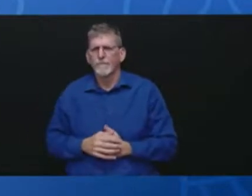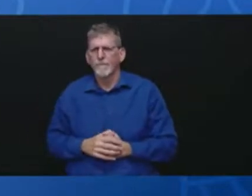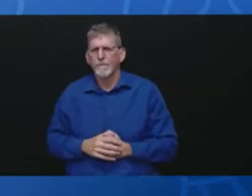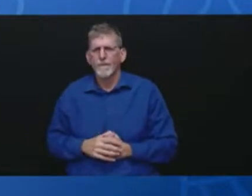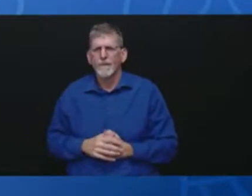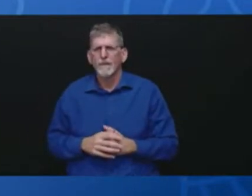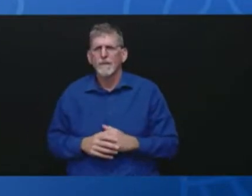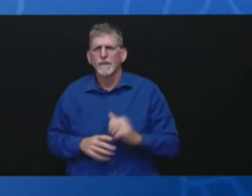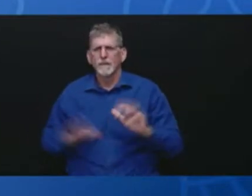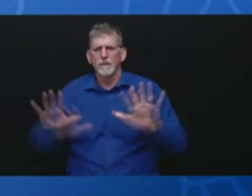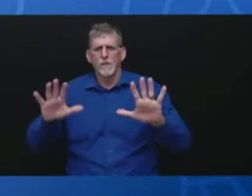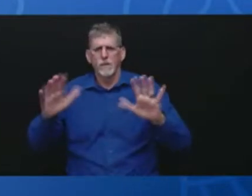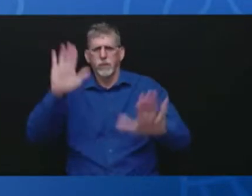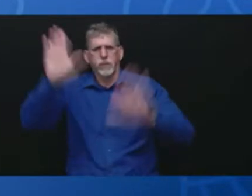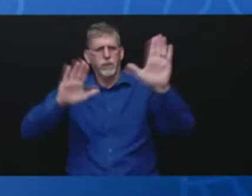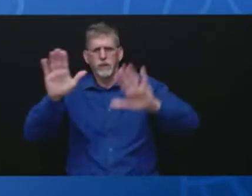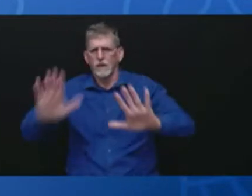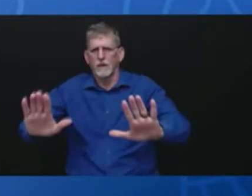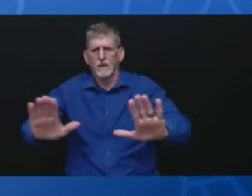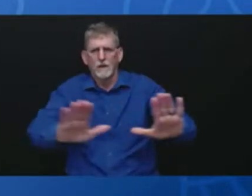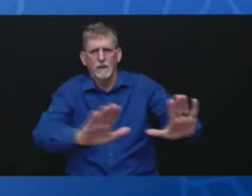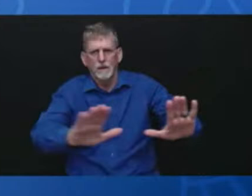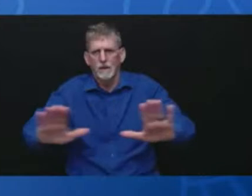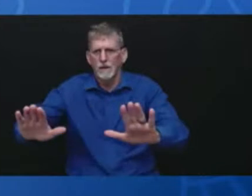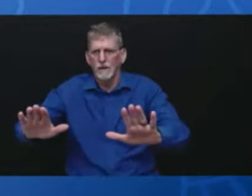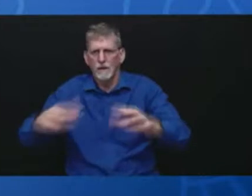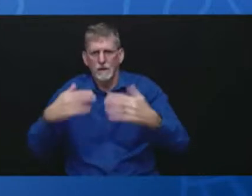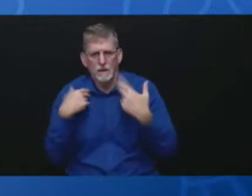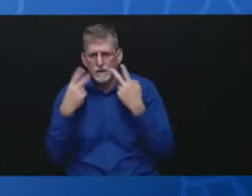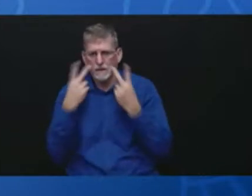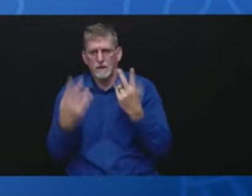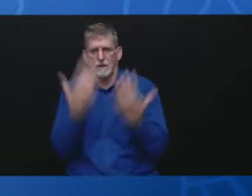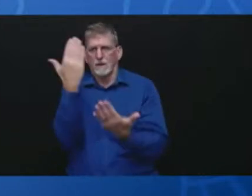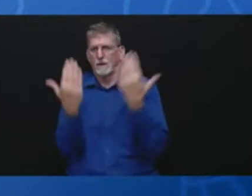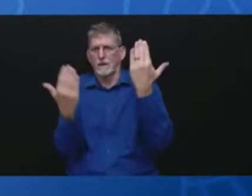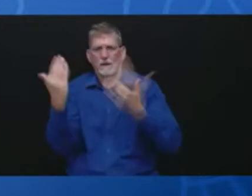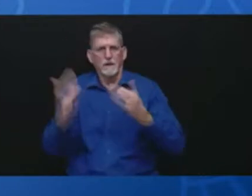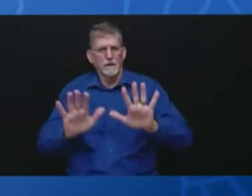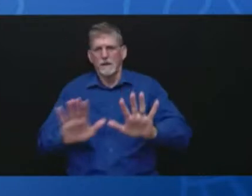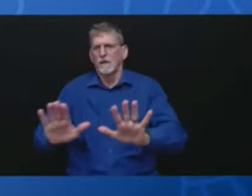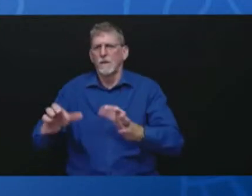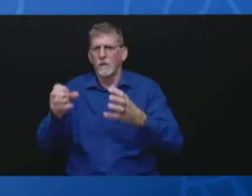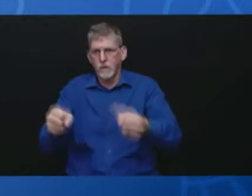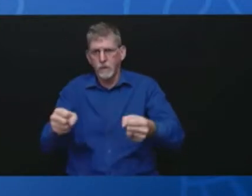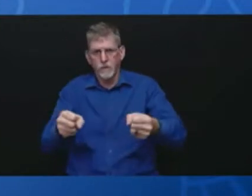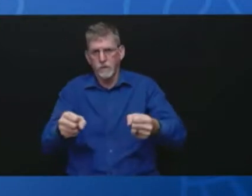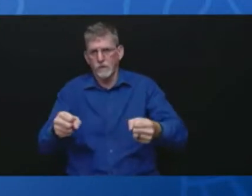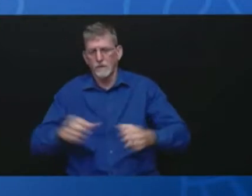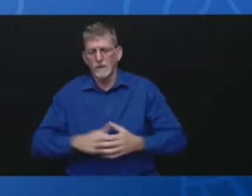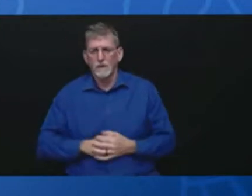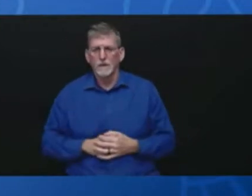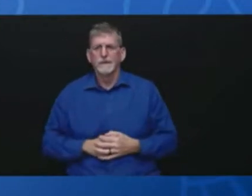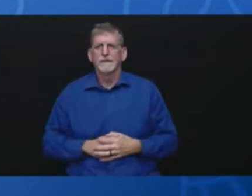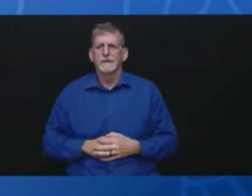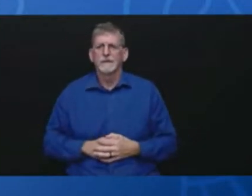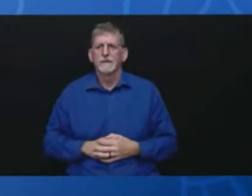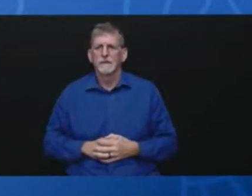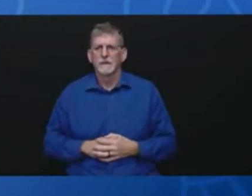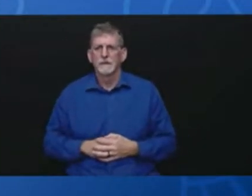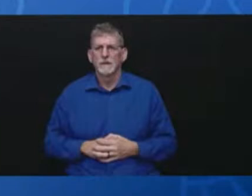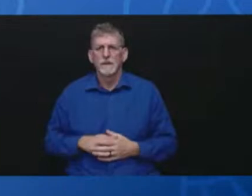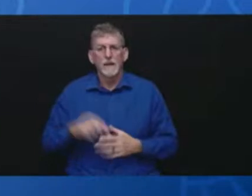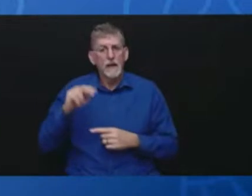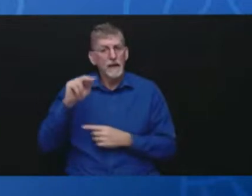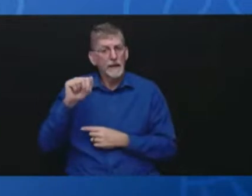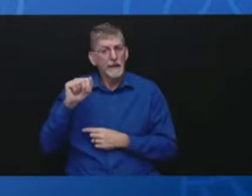you're right here in front of me. I'm willing to stay here as long as I need to. Yes, ma'am. Nadia. I have two questions, but I want to follow up on the